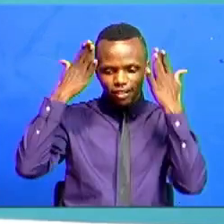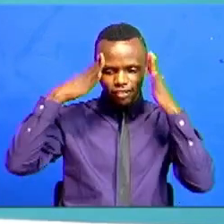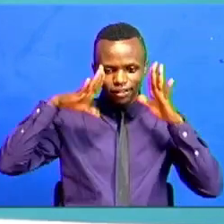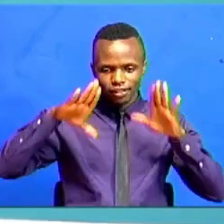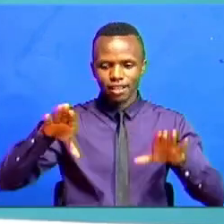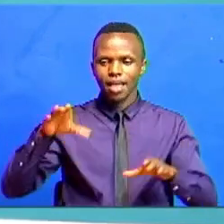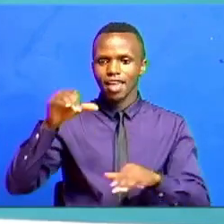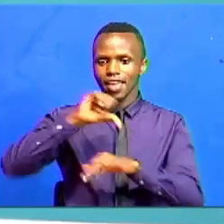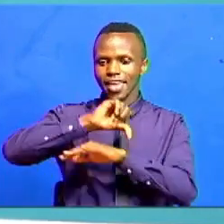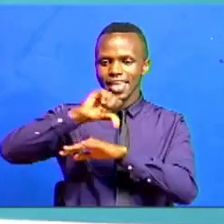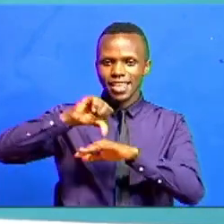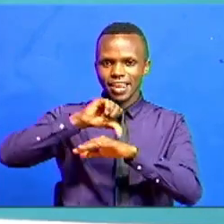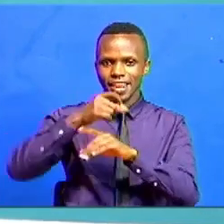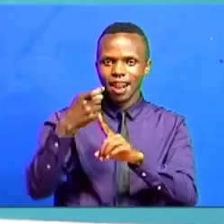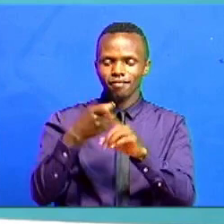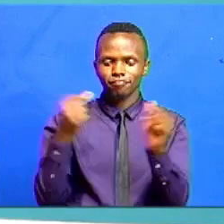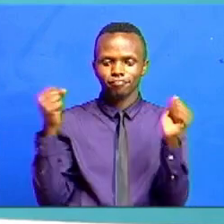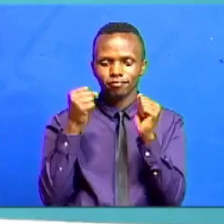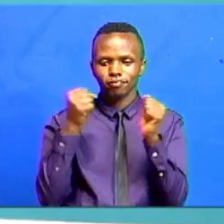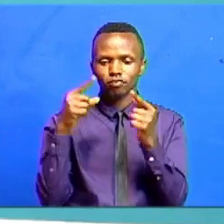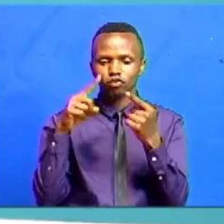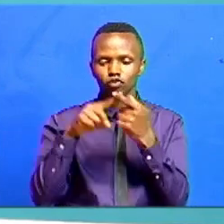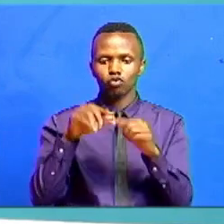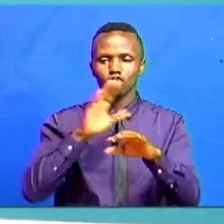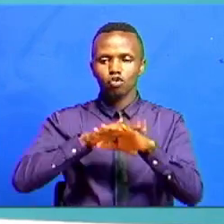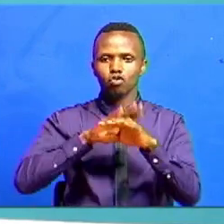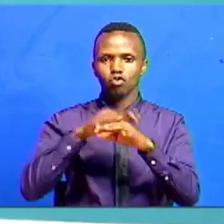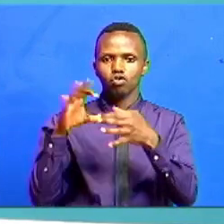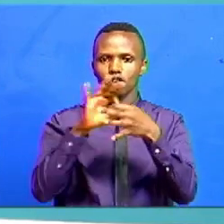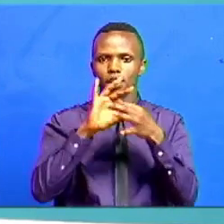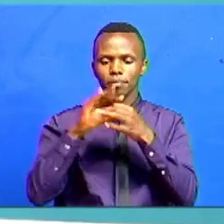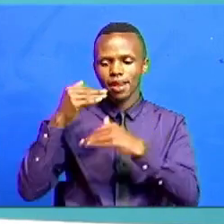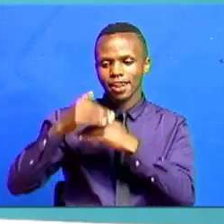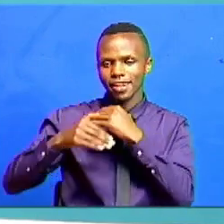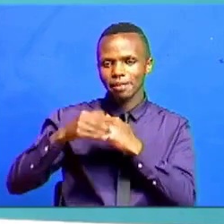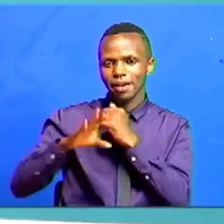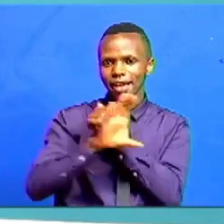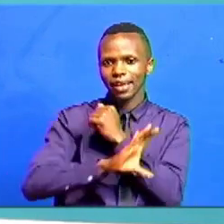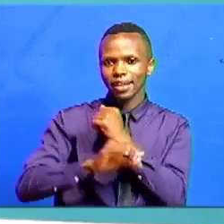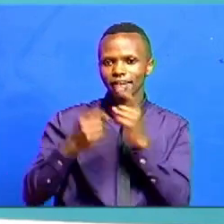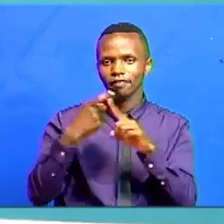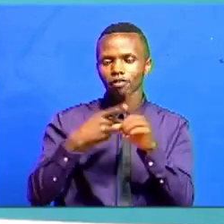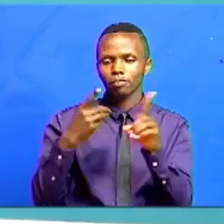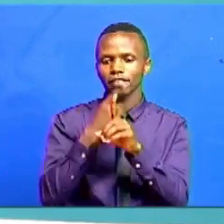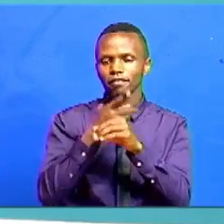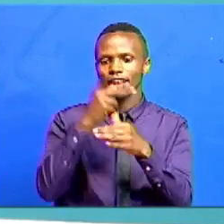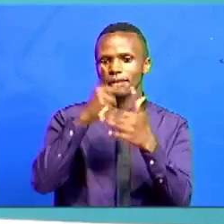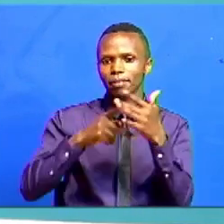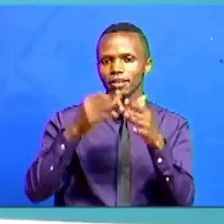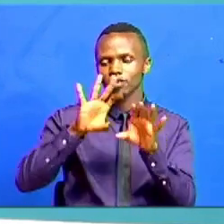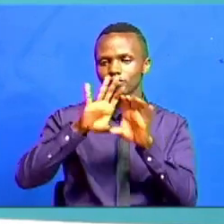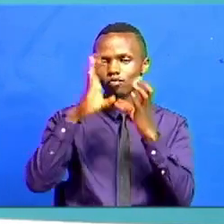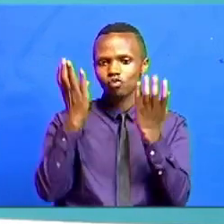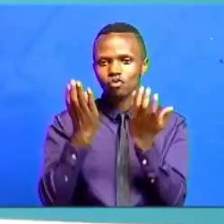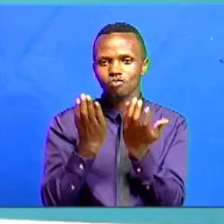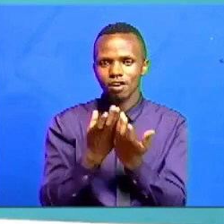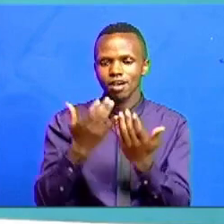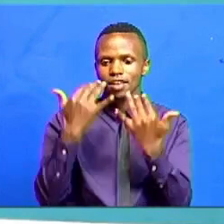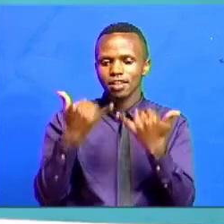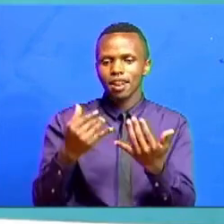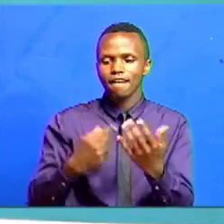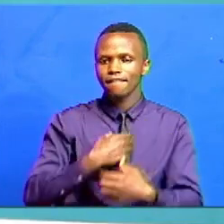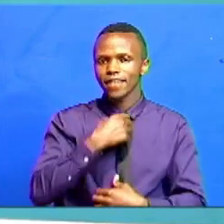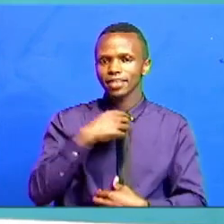Iran from the cold to a warmer collaboration with neighbors and countries from all around the globe. His current visit to